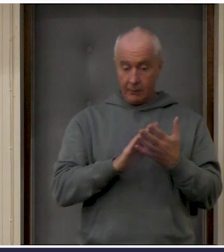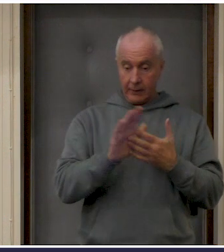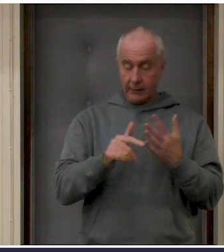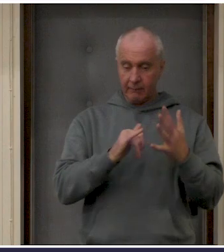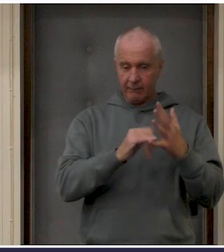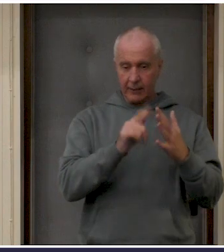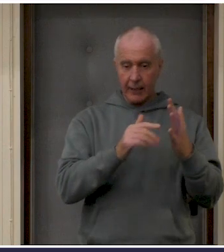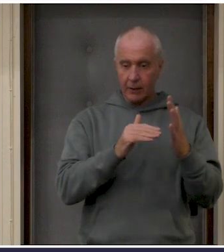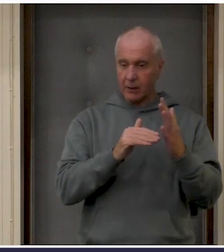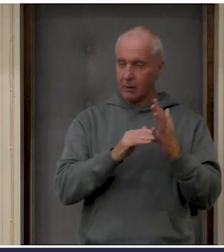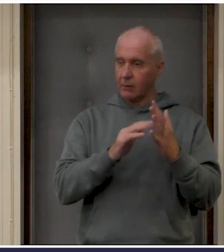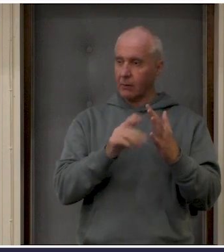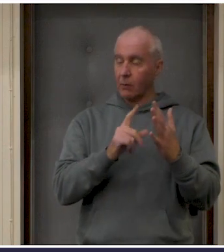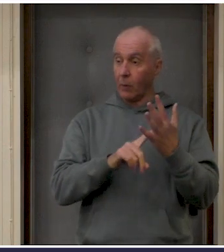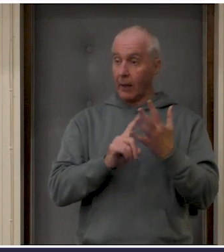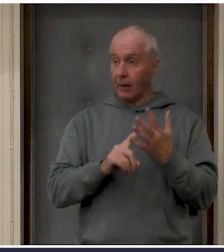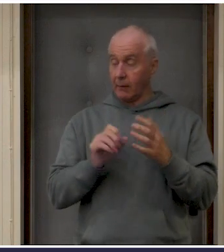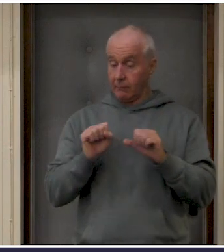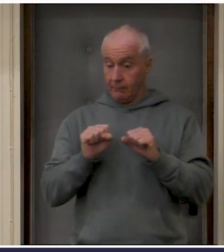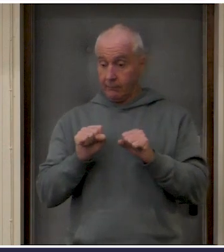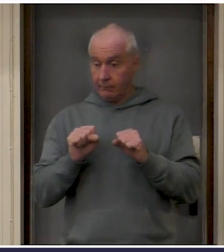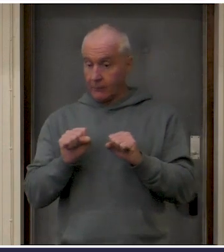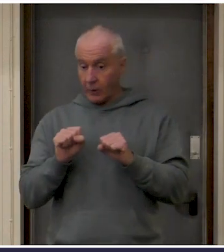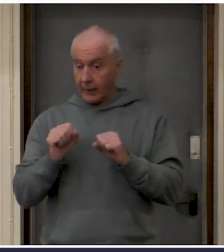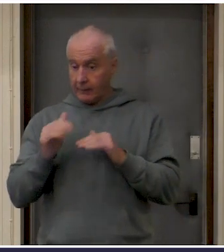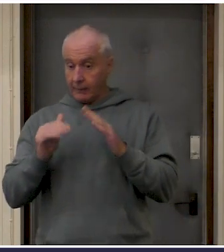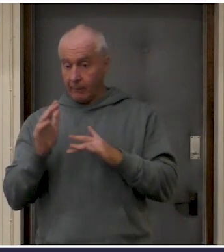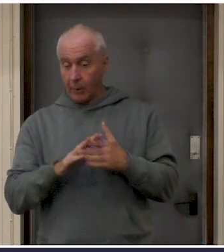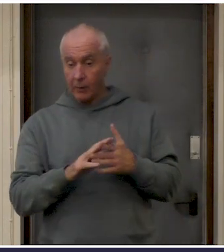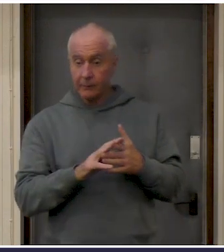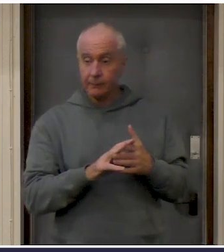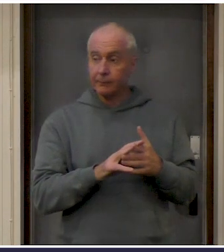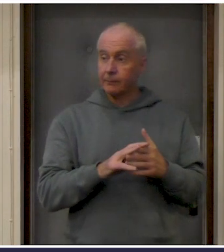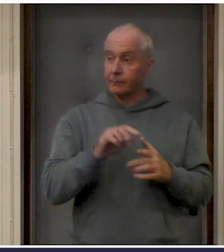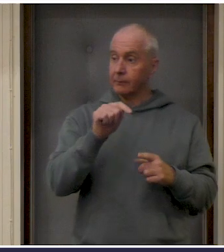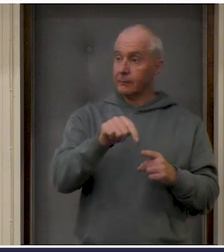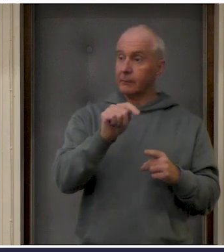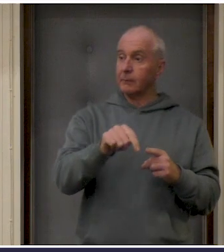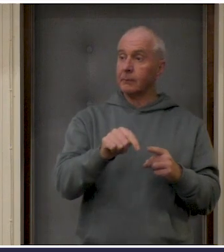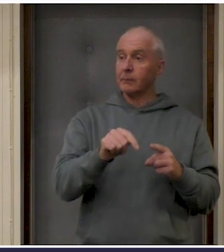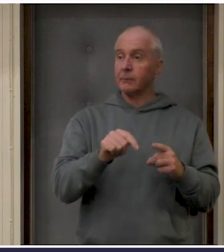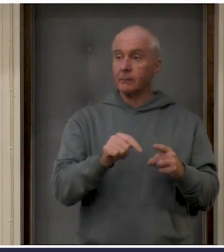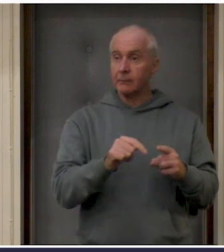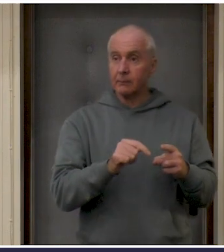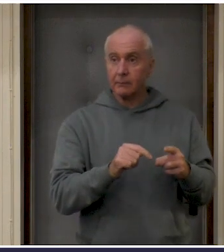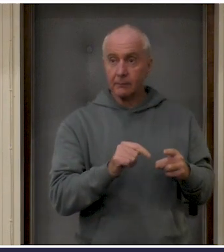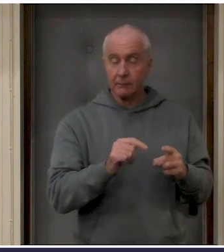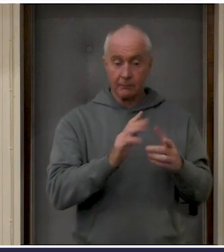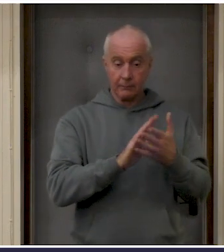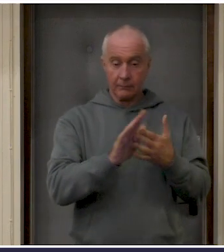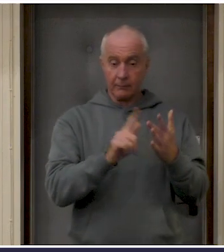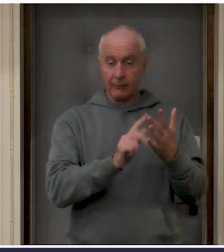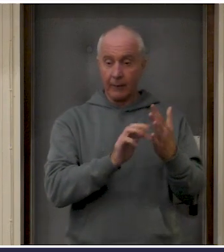got the go-ahead. Hinkley Point has the world's biggest crane. That's not the nuclear industry's biggest crane. It's the biggest crane in the entire